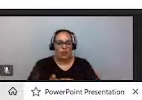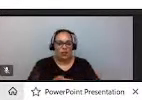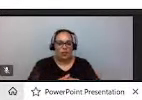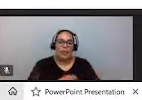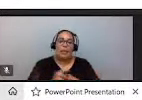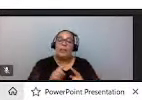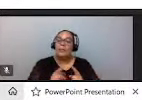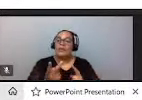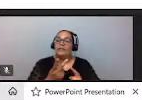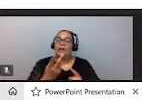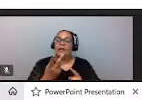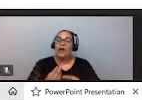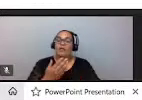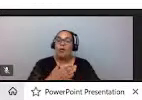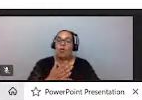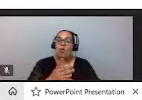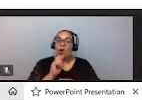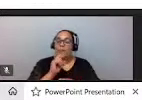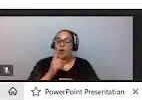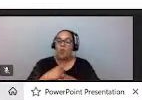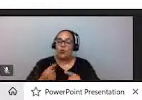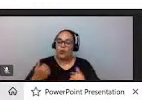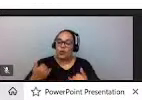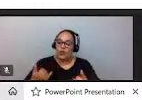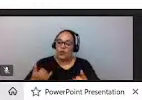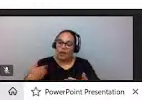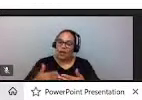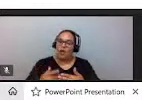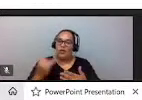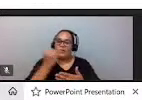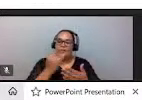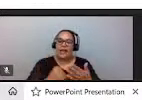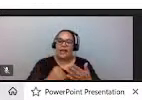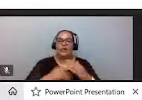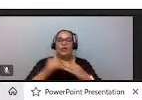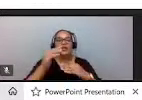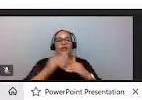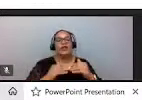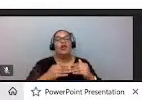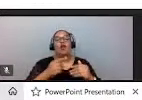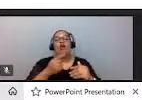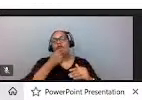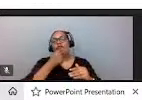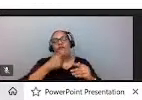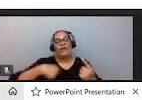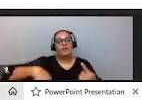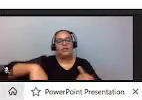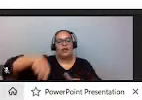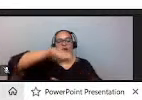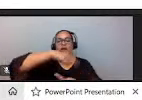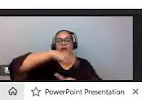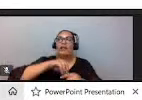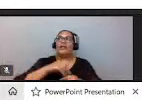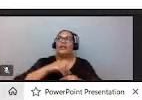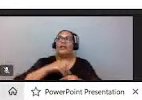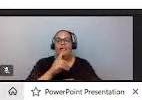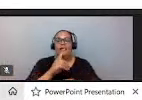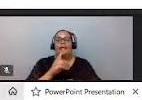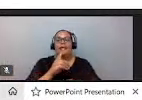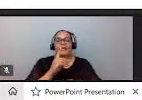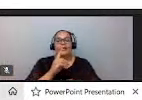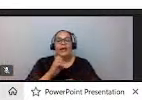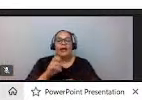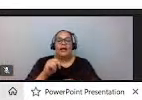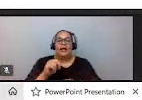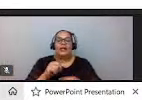um there's also the work that's currently being undertaken in regard to the designing and the construction of a traffic circle that's in Duncan Road and that's obviously then to